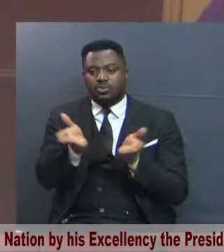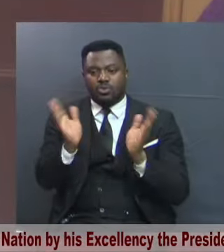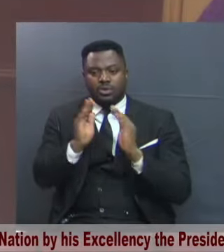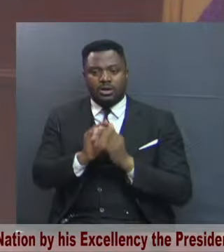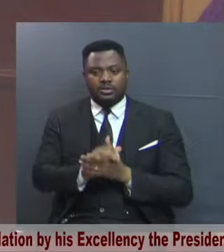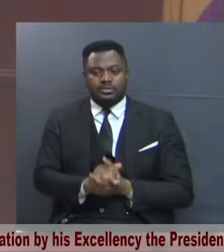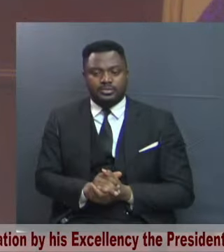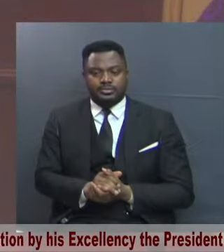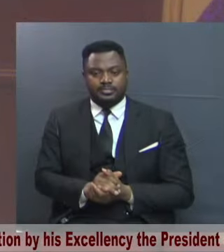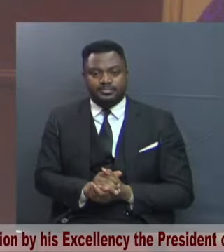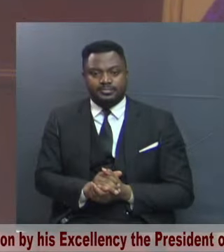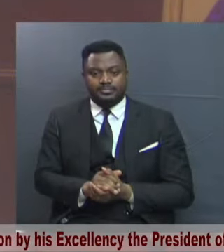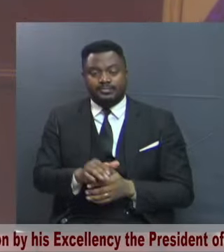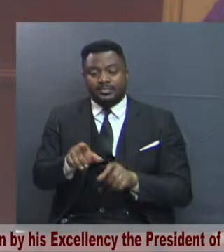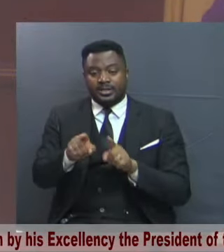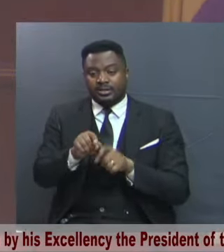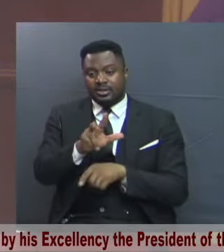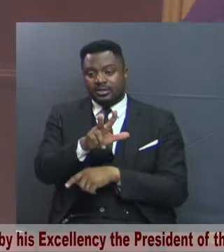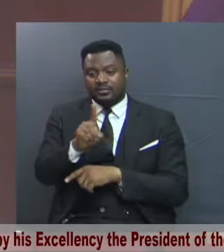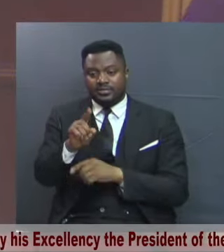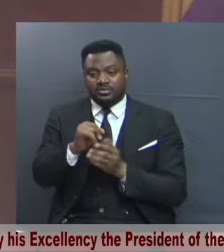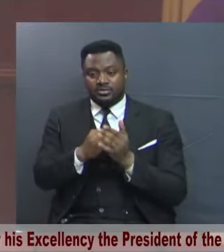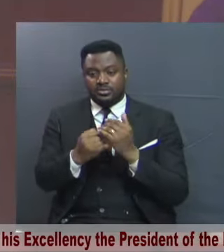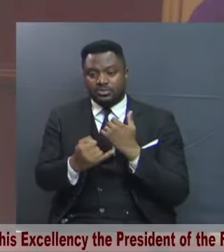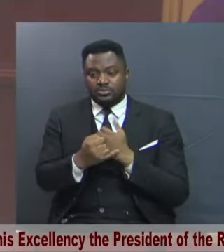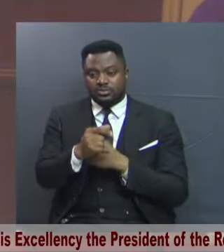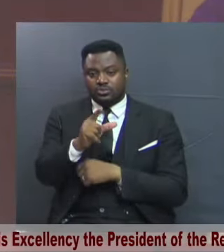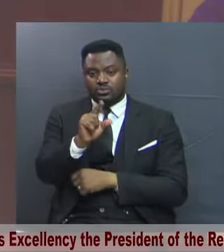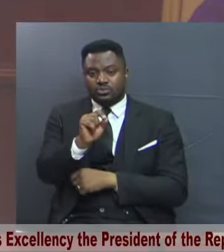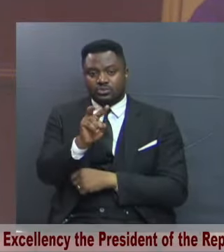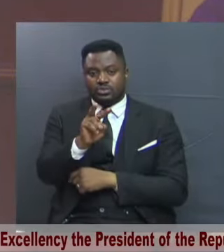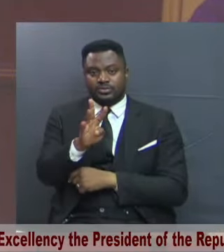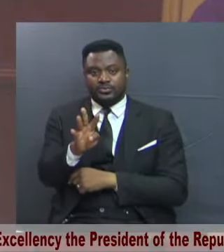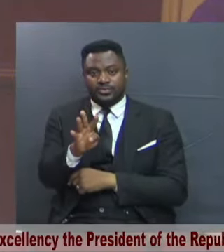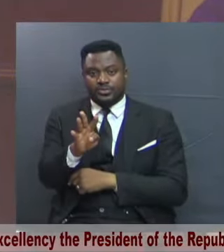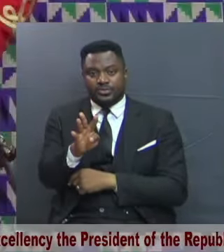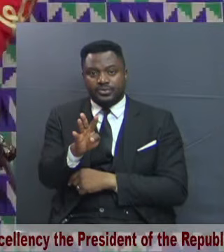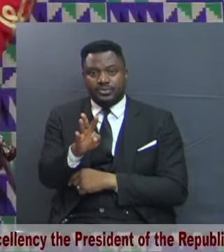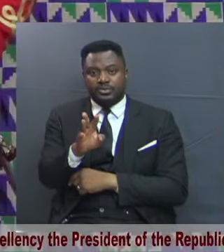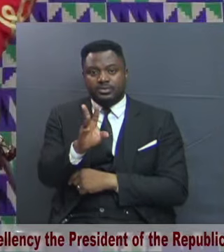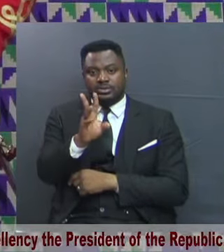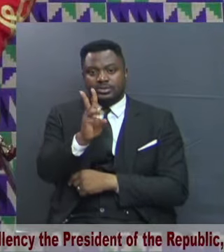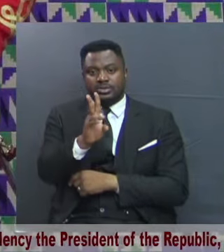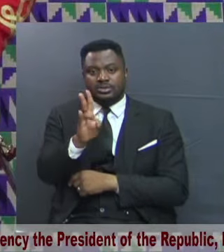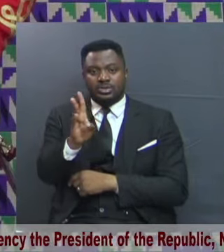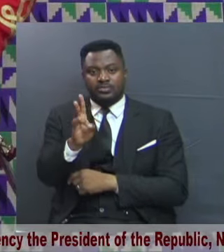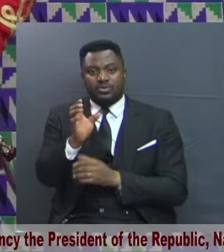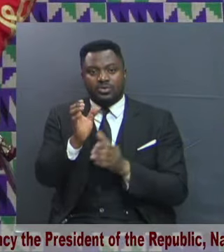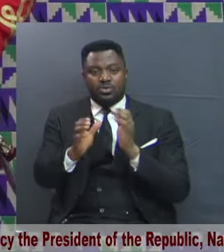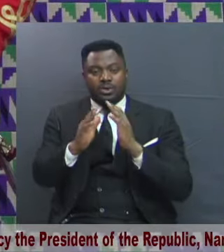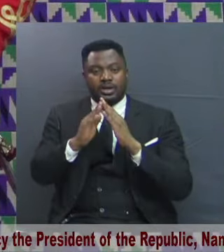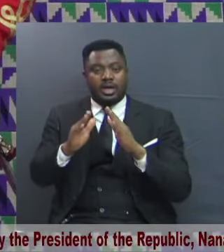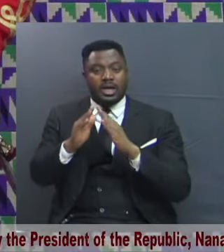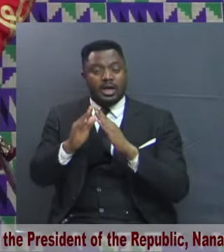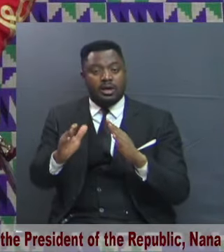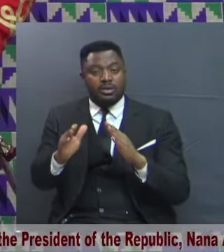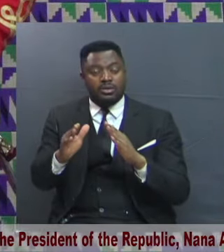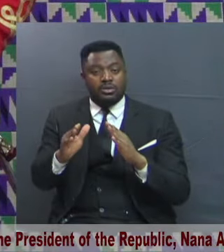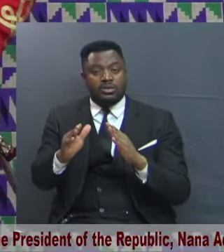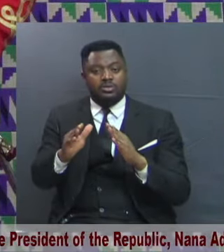Nationwide as of 31st January 2024 67 cour houses have been